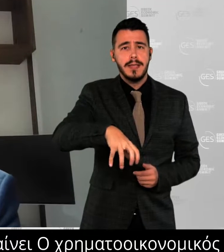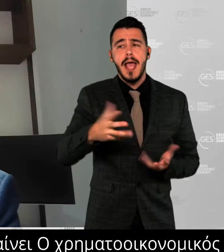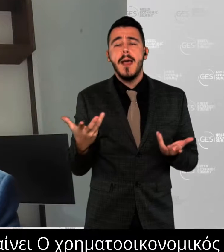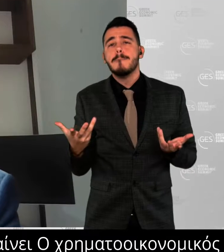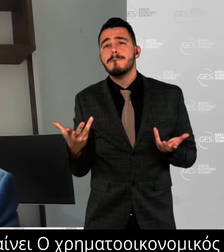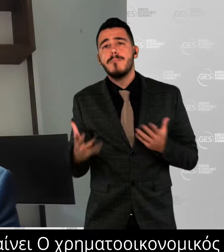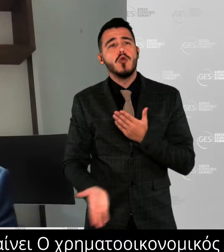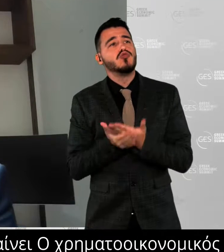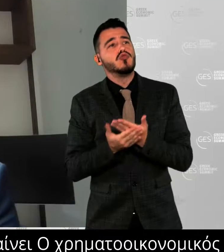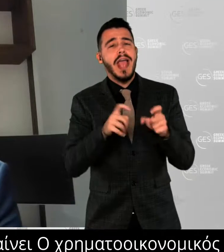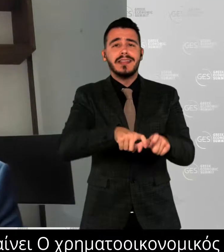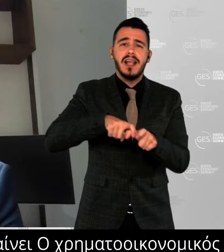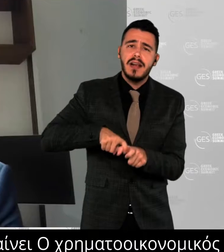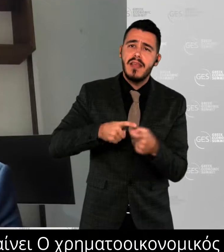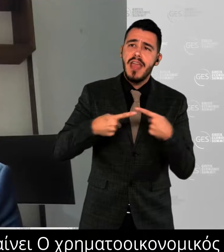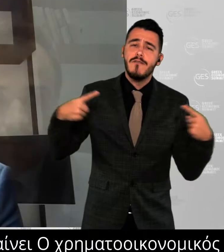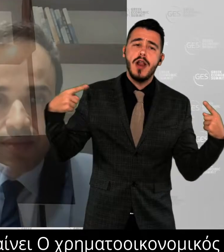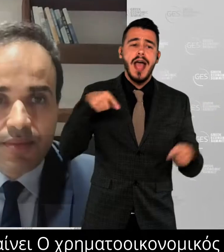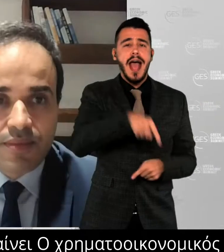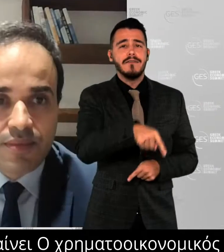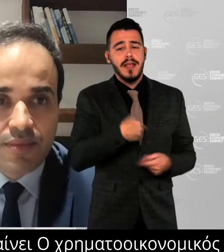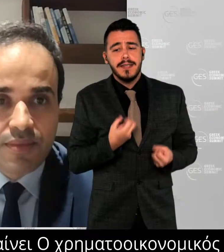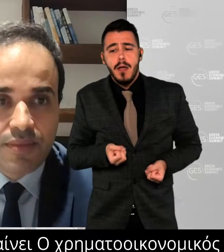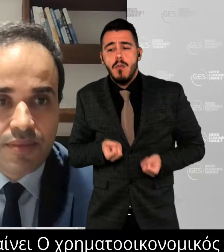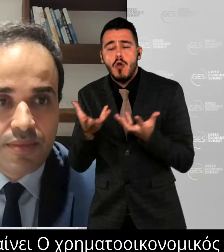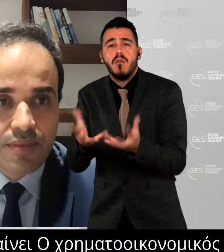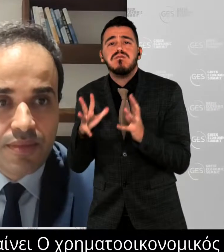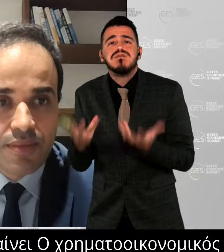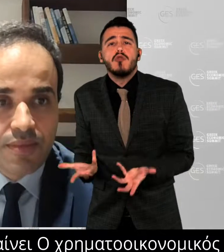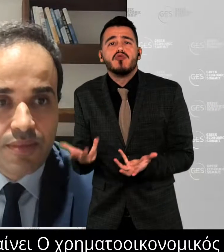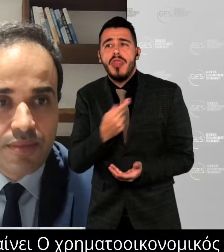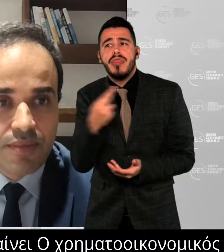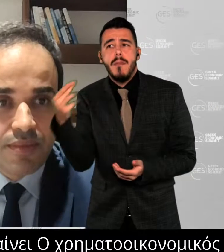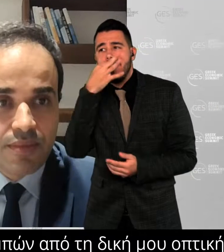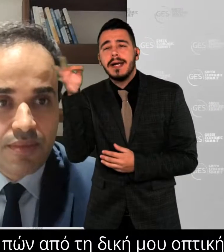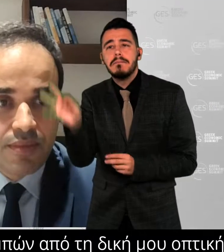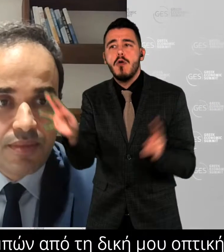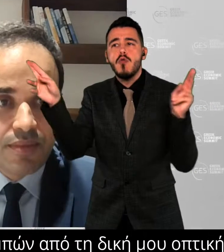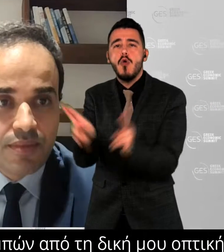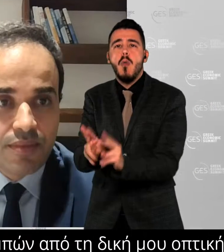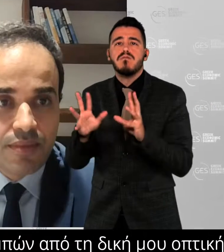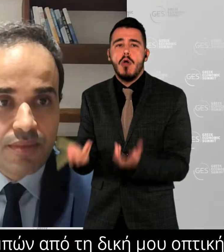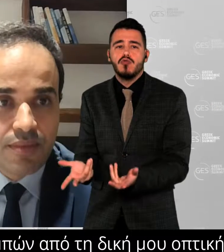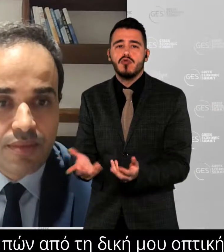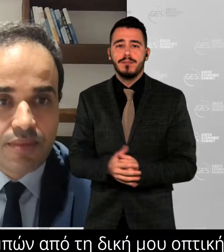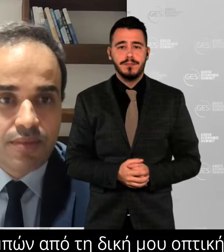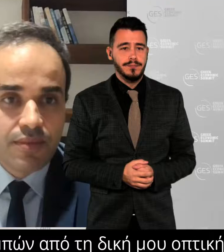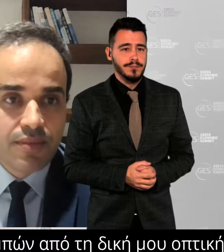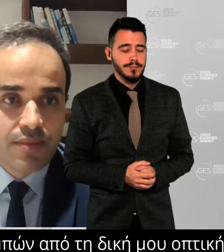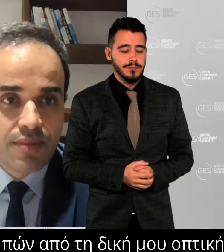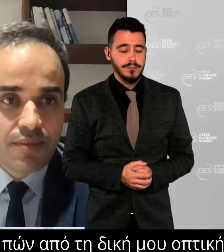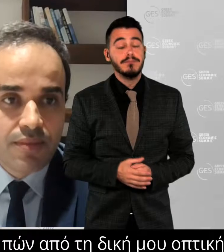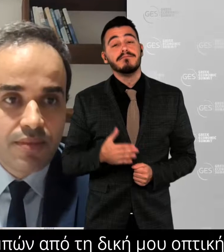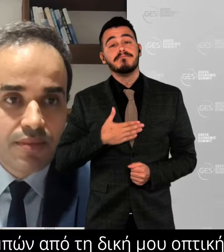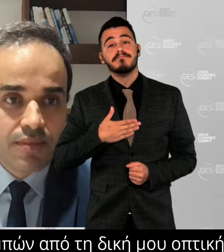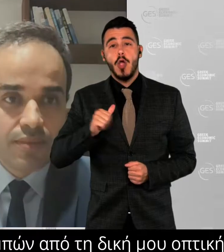Thank you. From my perspective, there's a few key roles we may play. The first is a signaling effect.